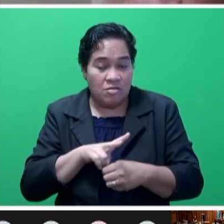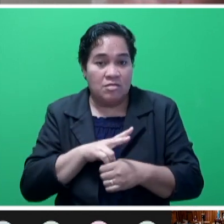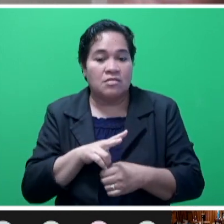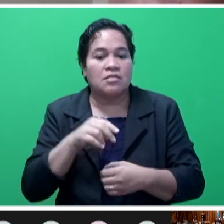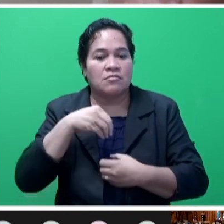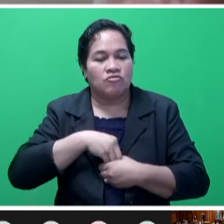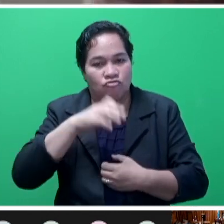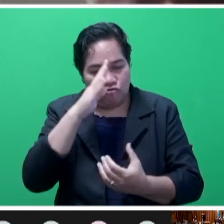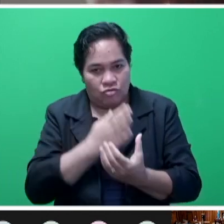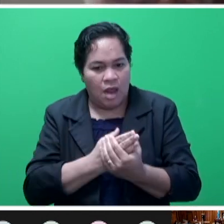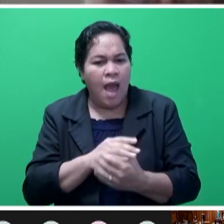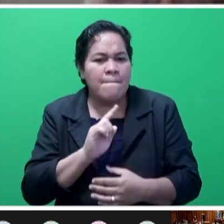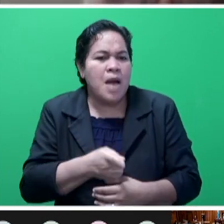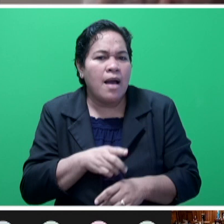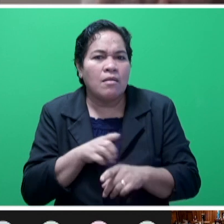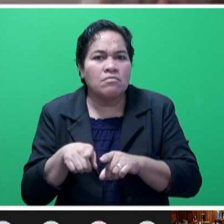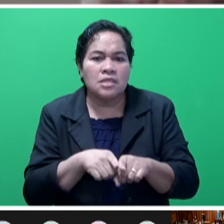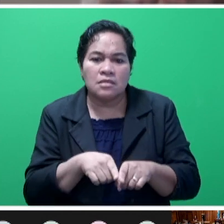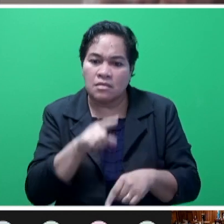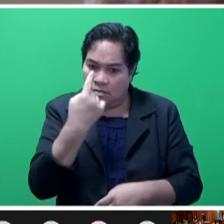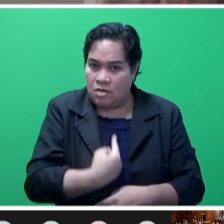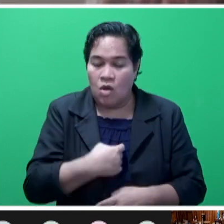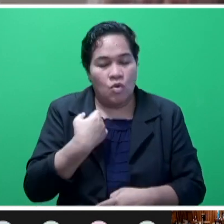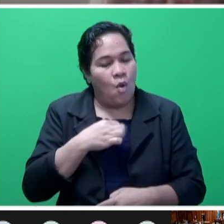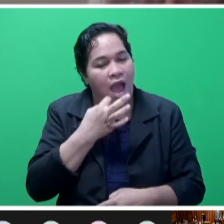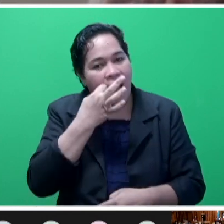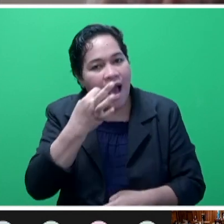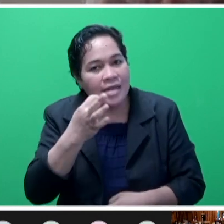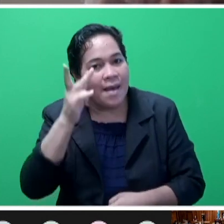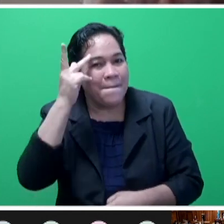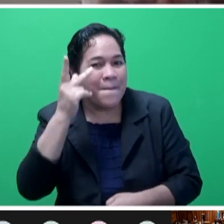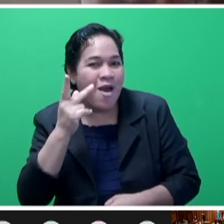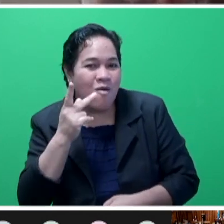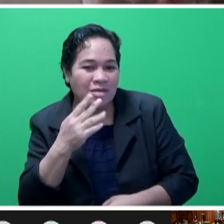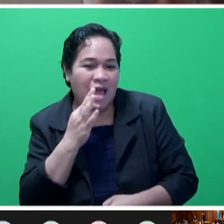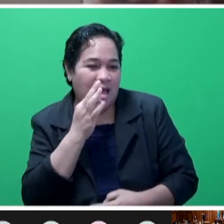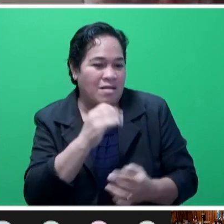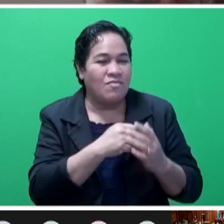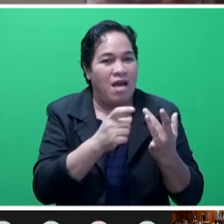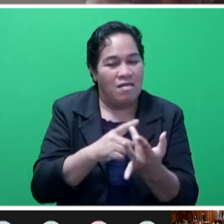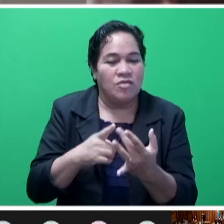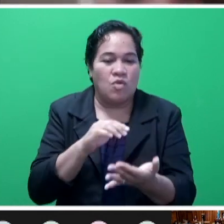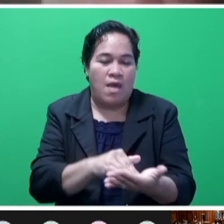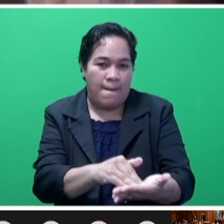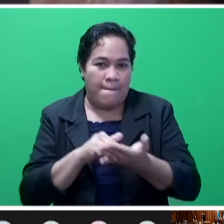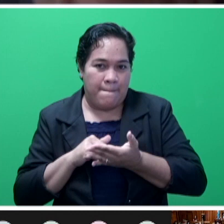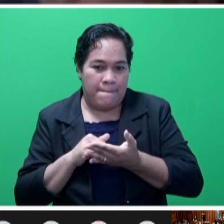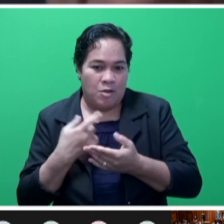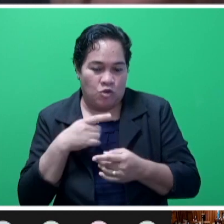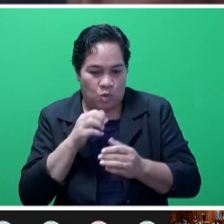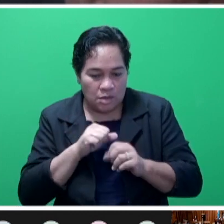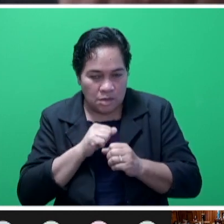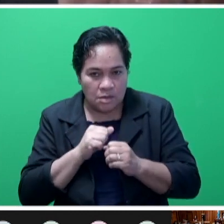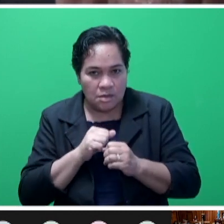done by the ministry alone. We ask parents and the public to step up and assist the ministry and the Fijian government in ensuring that we continue to